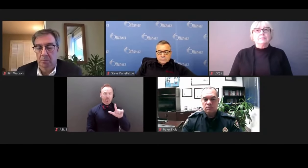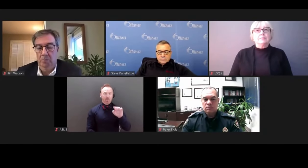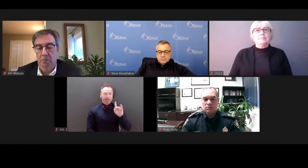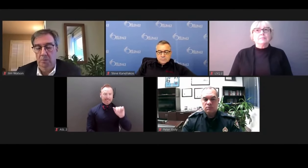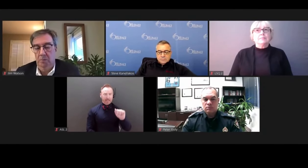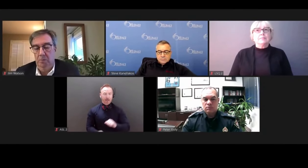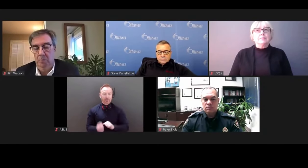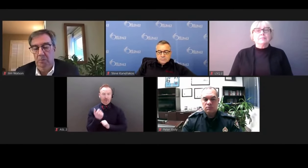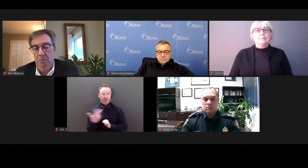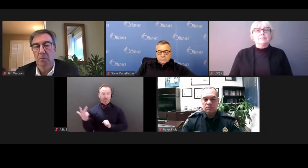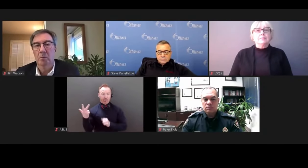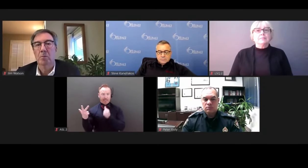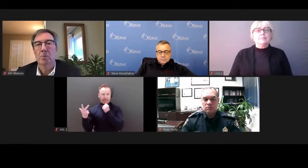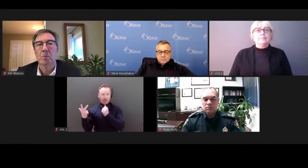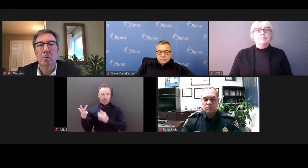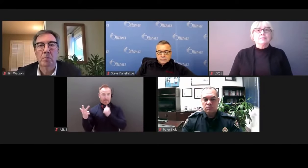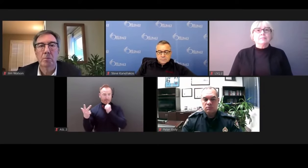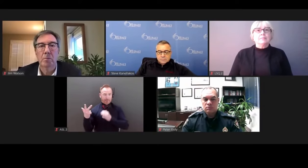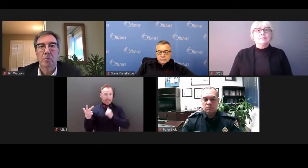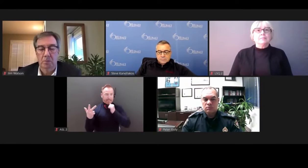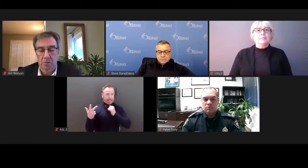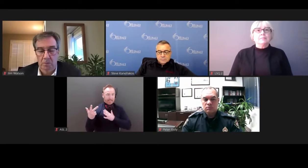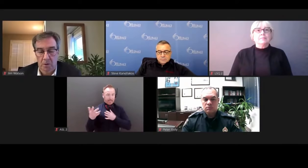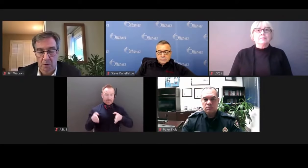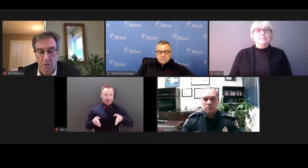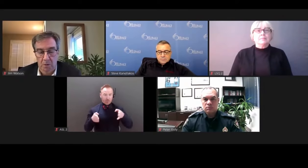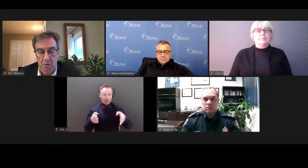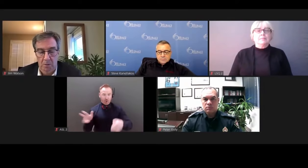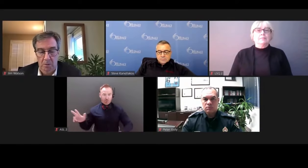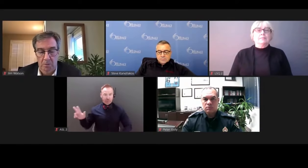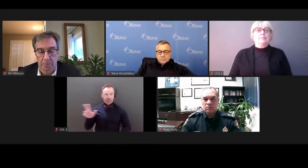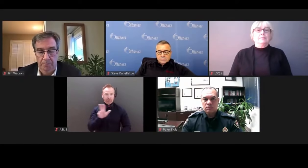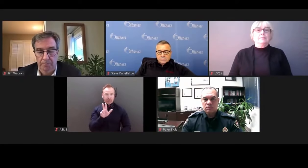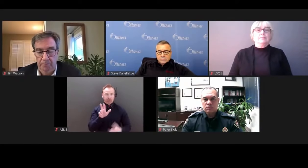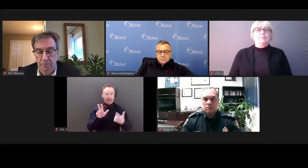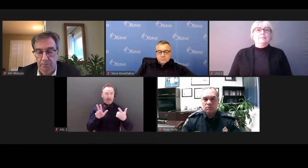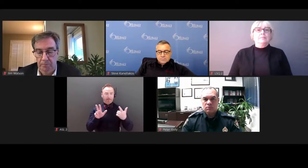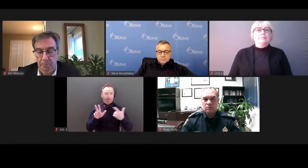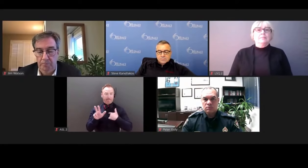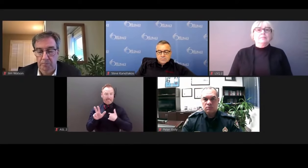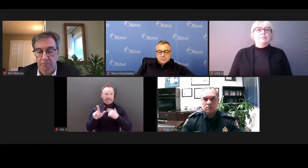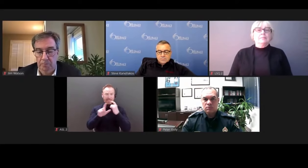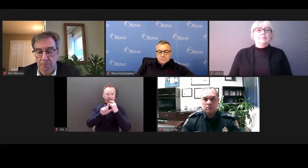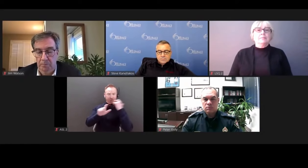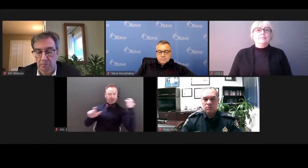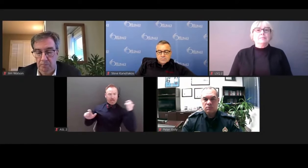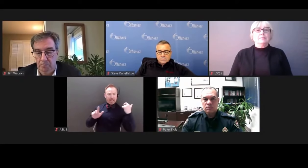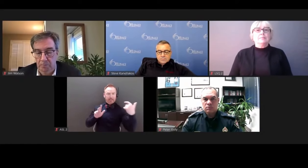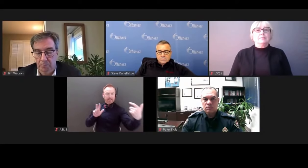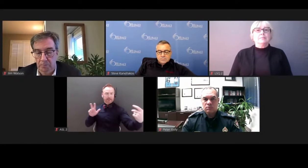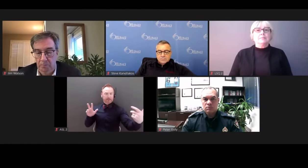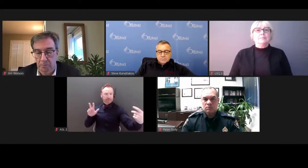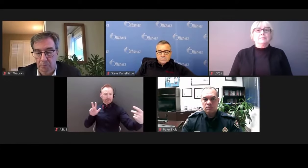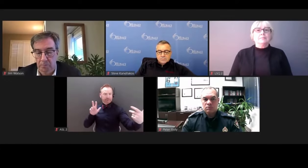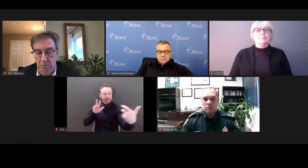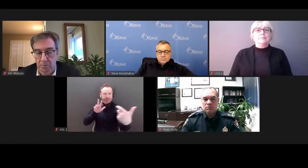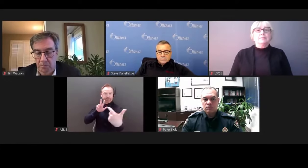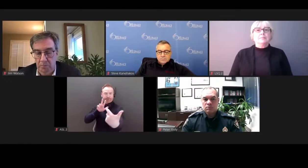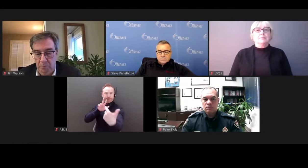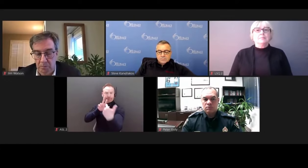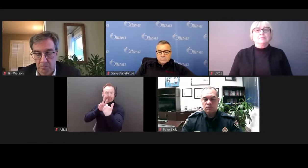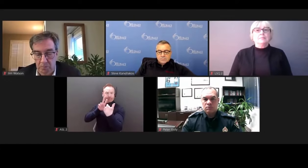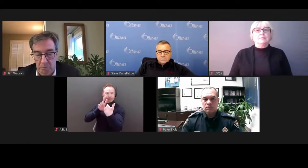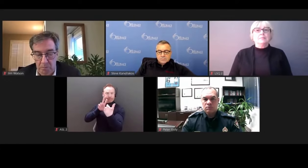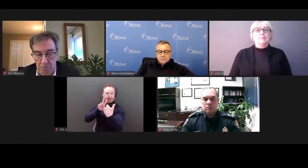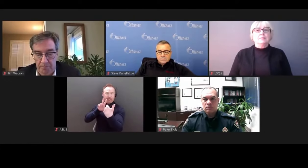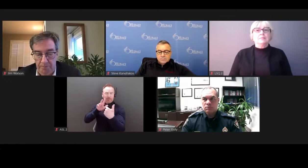that had stopped a transport truck. And I'm wondering if you are concerned that the perception of inaction is going to cause residents